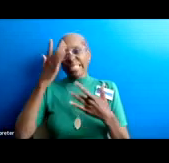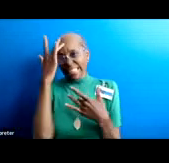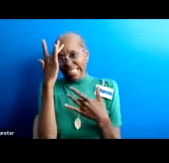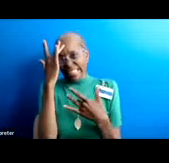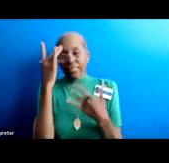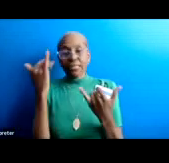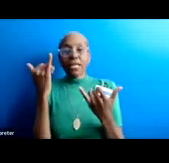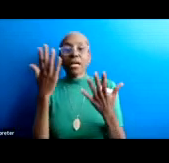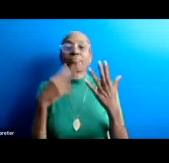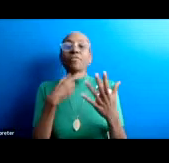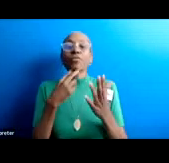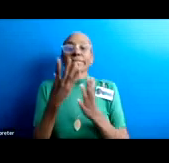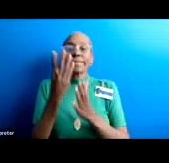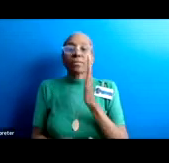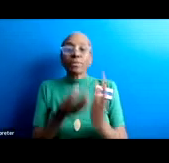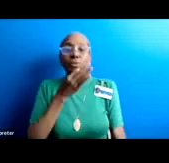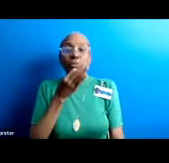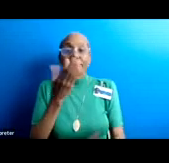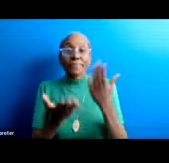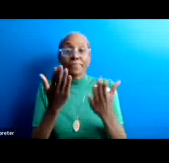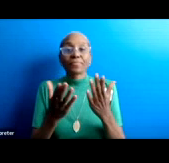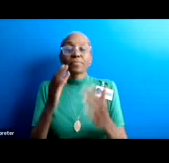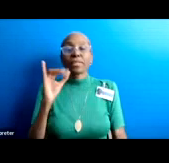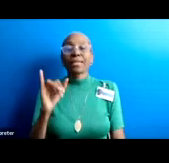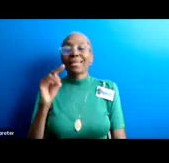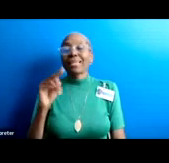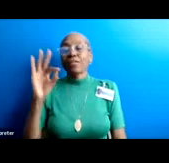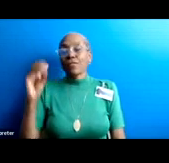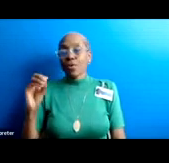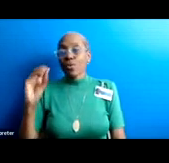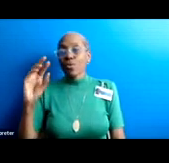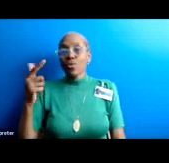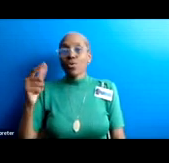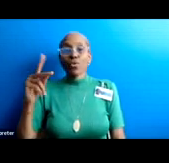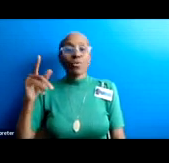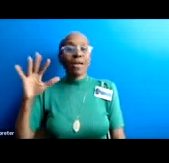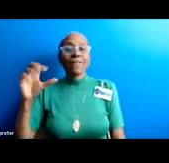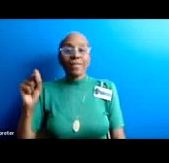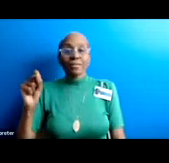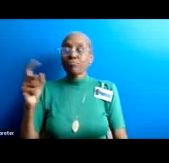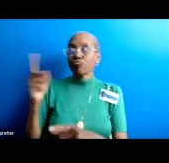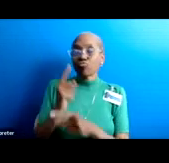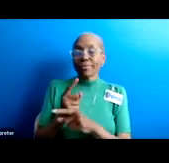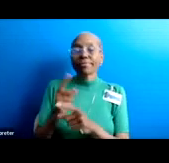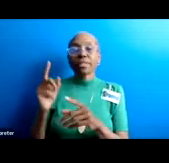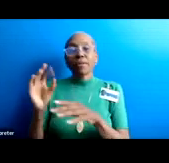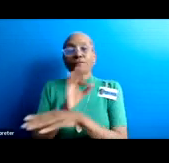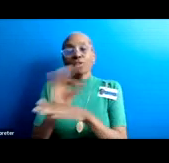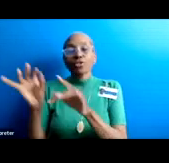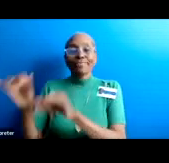I may lose my voice. Okay, infographics. Right, infographics are going to function a